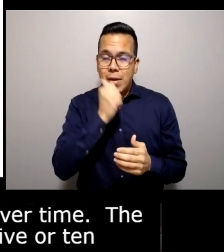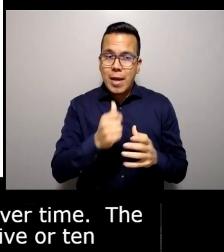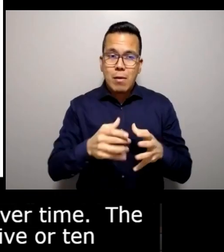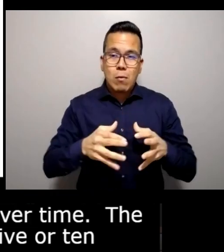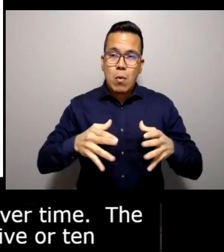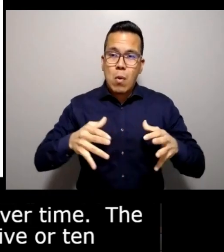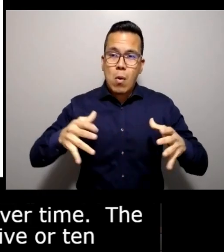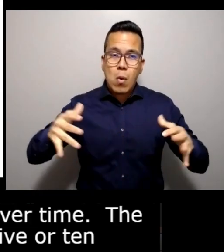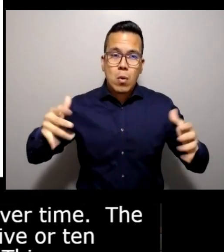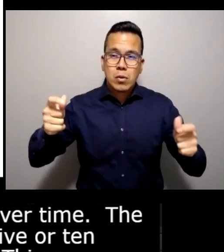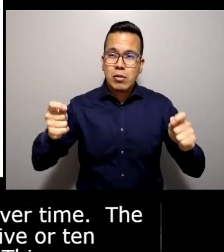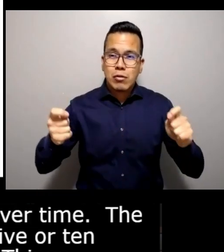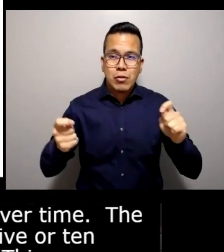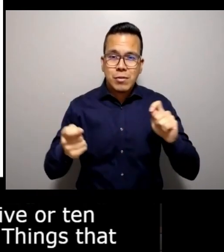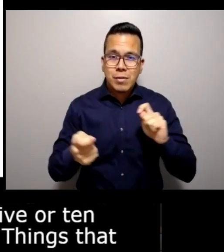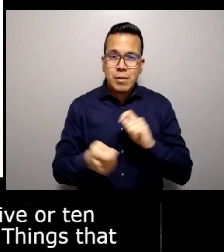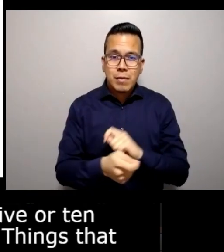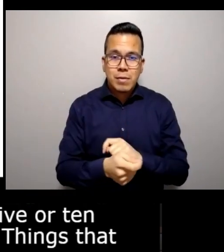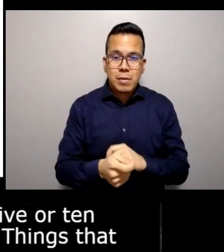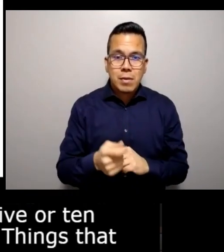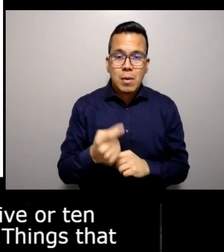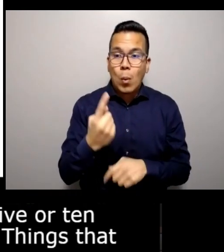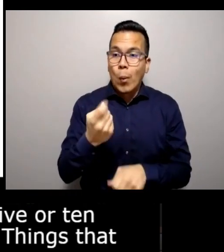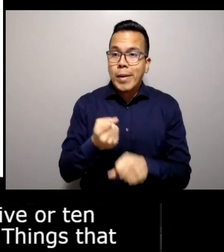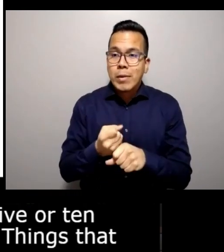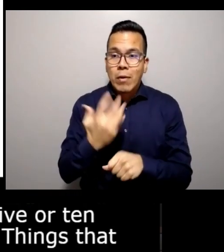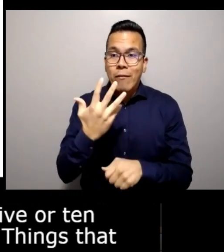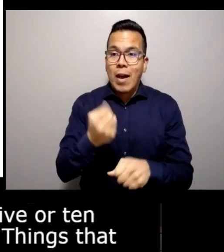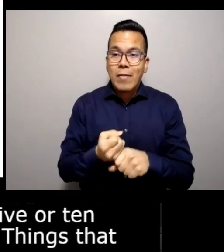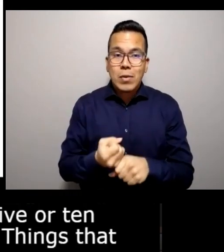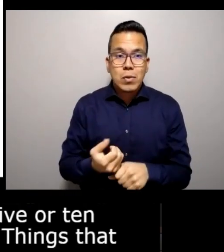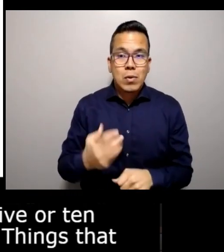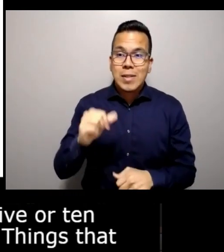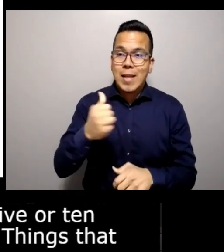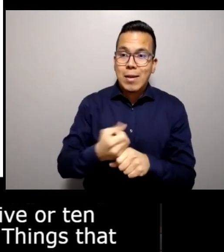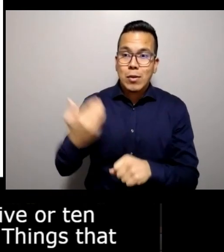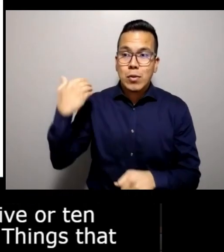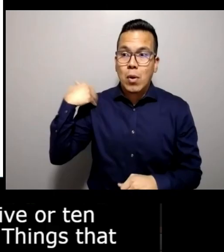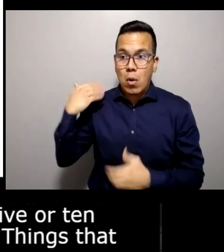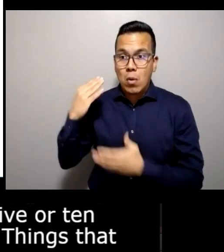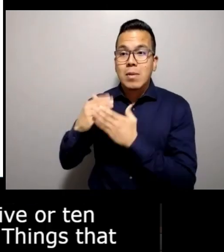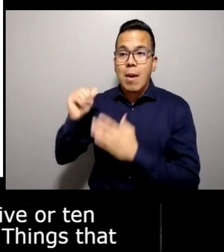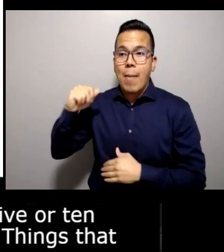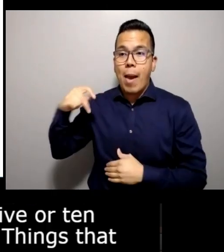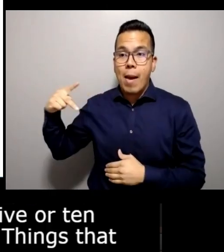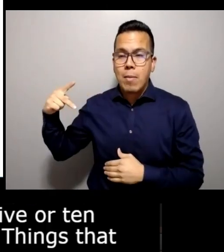Things that we thought were incredibly popular, like MySpace, are now